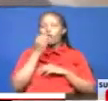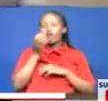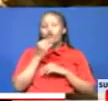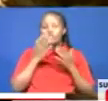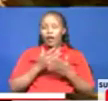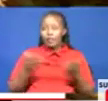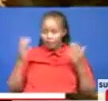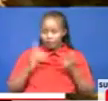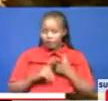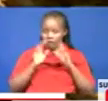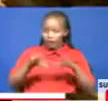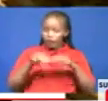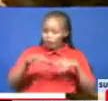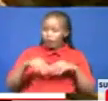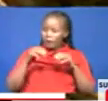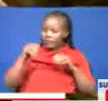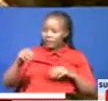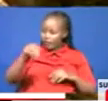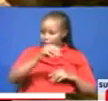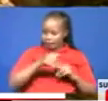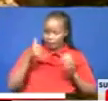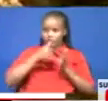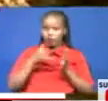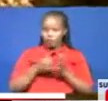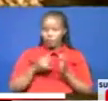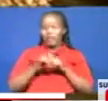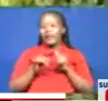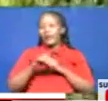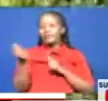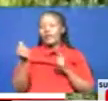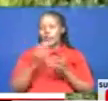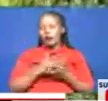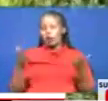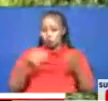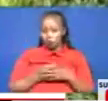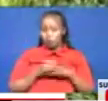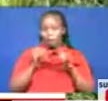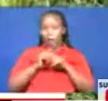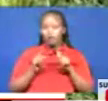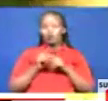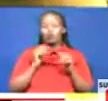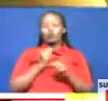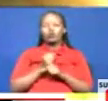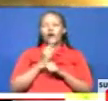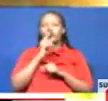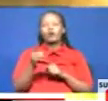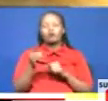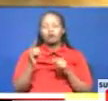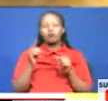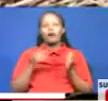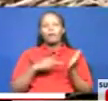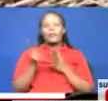vital farm inputs, including fertilizer and any other goods necessary for ensuring stability in the prices of core